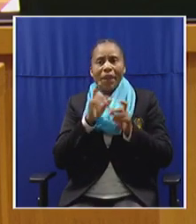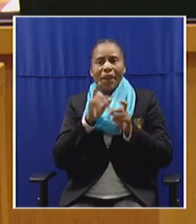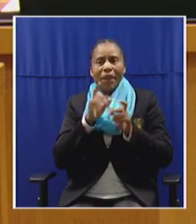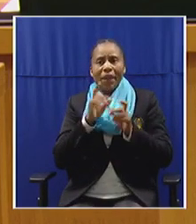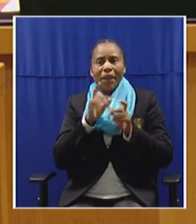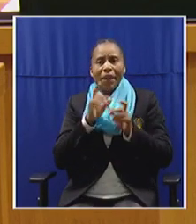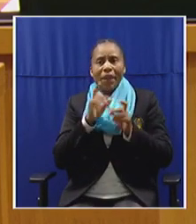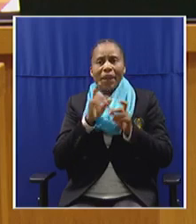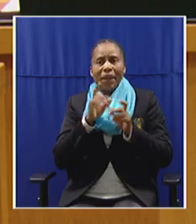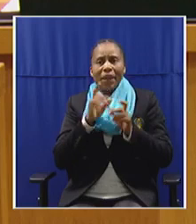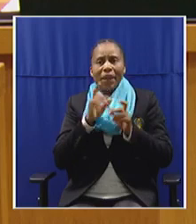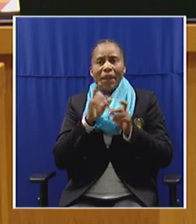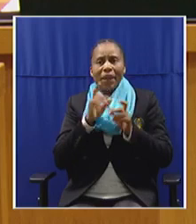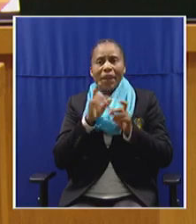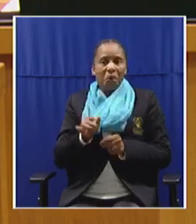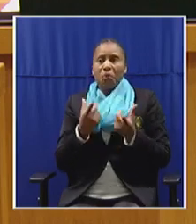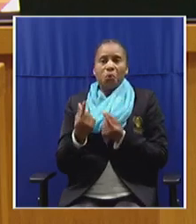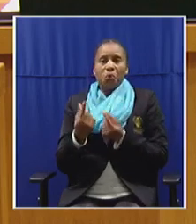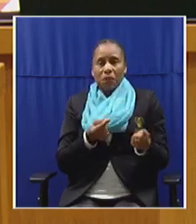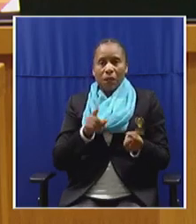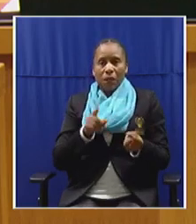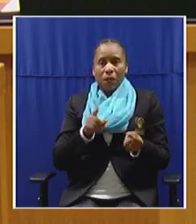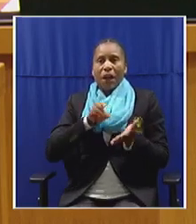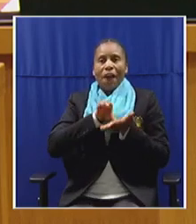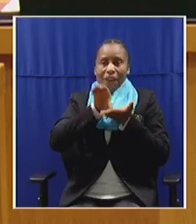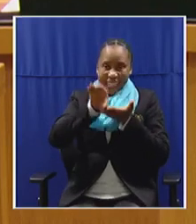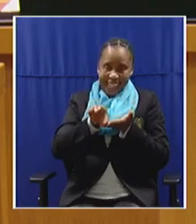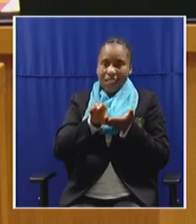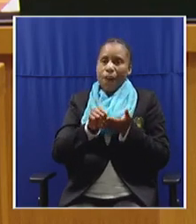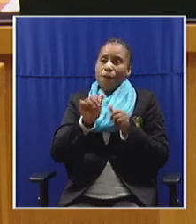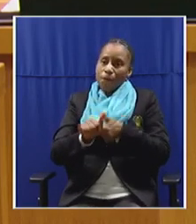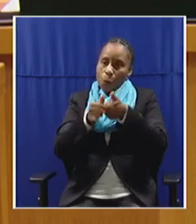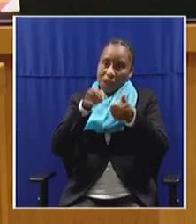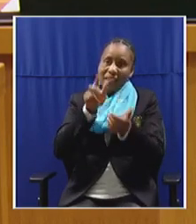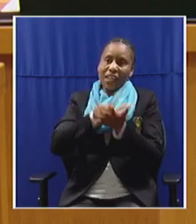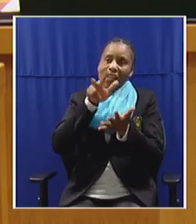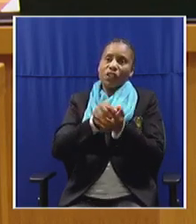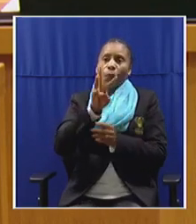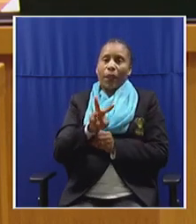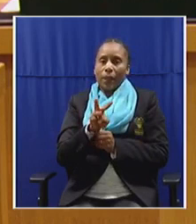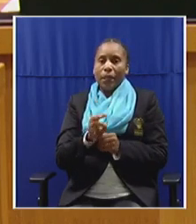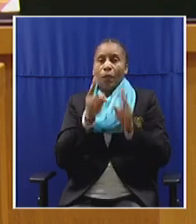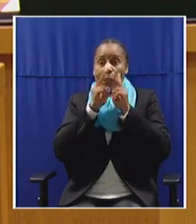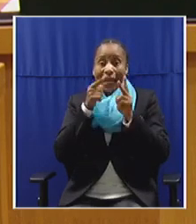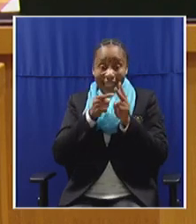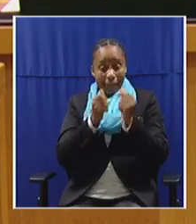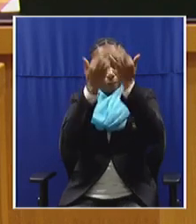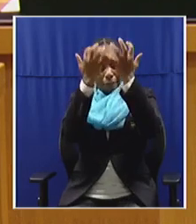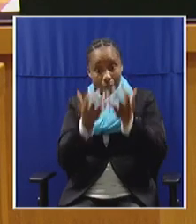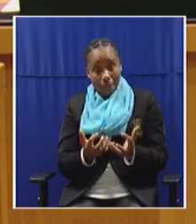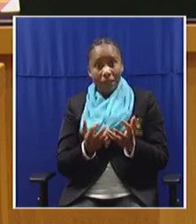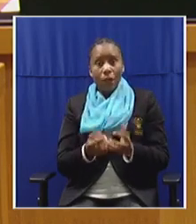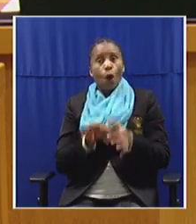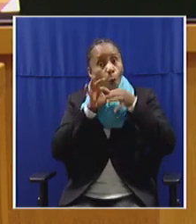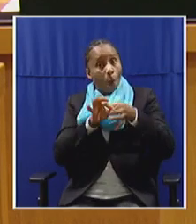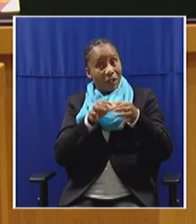often not willing to do so because then the funding has to follow that declaration. Given the figures we're talking about, will you commit to this funding? And